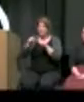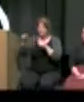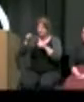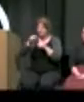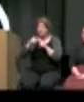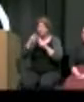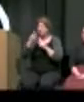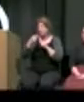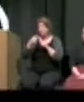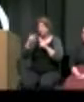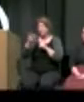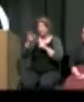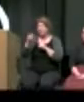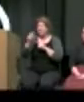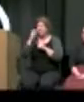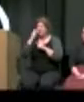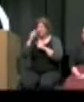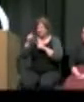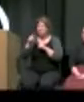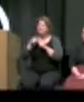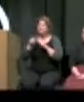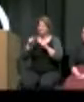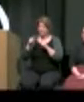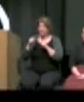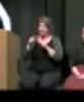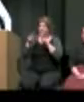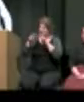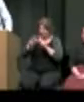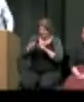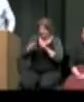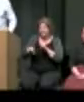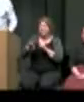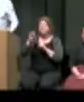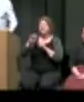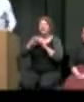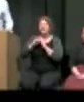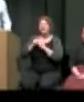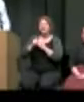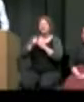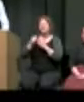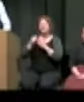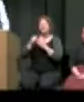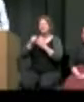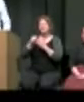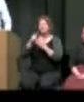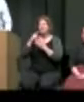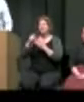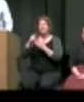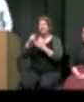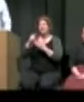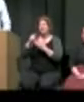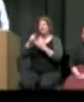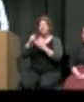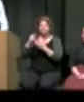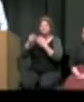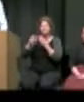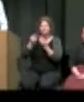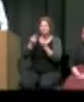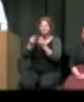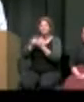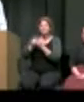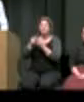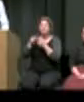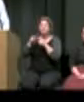5 feet thick. And we were able to learn kind of how it was gonna react over the winter. Portland